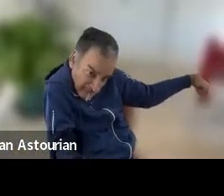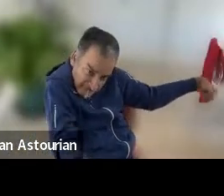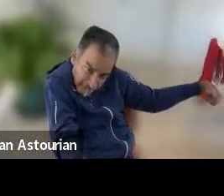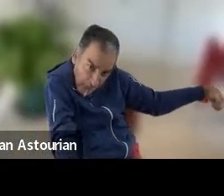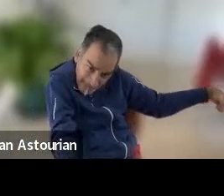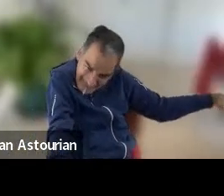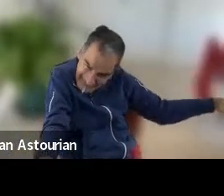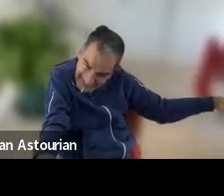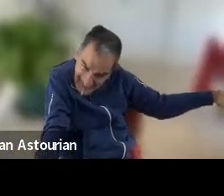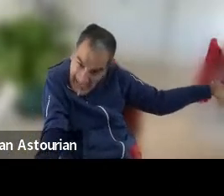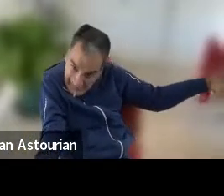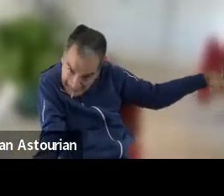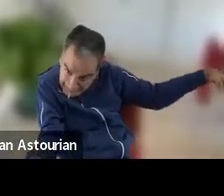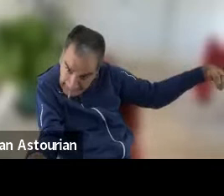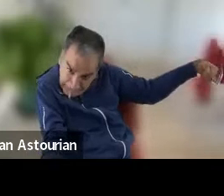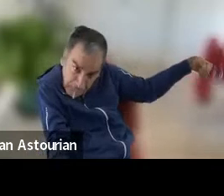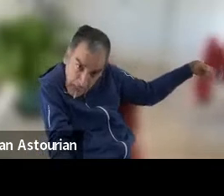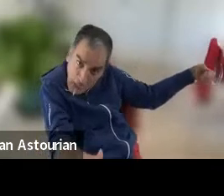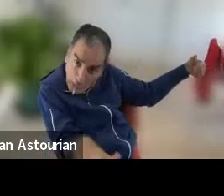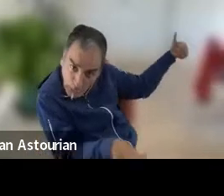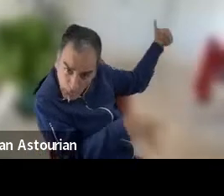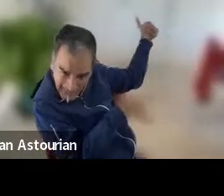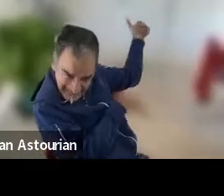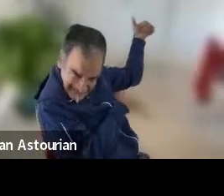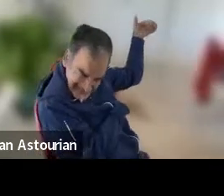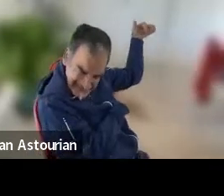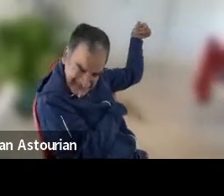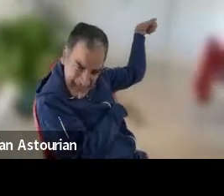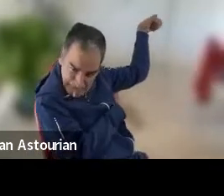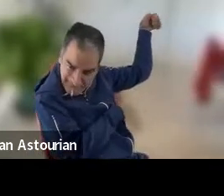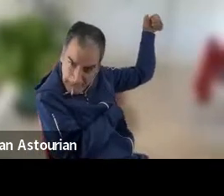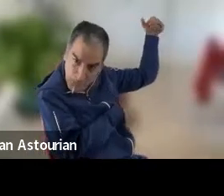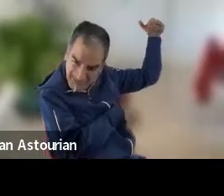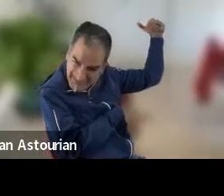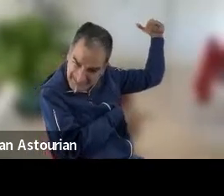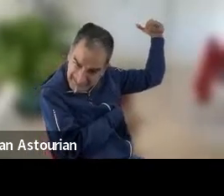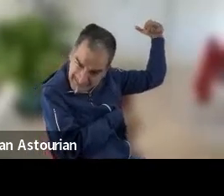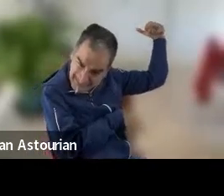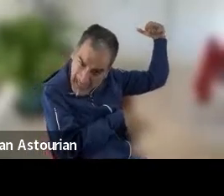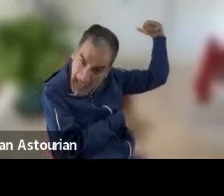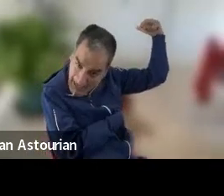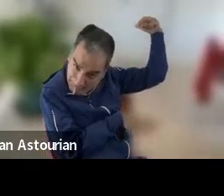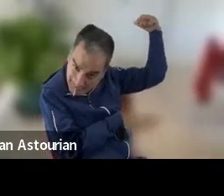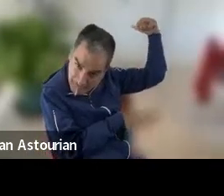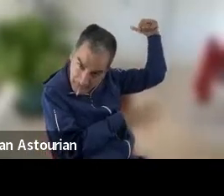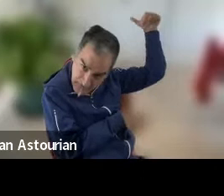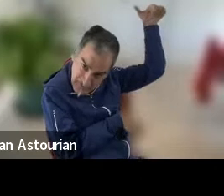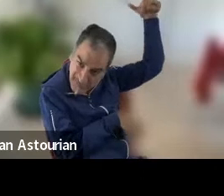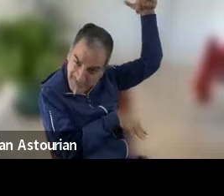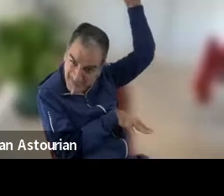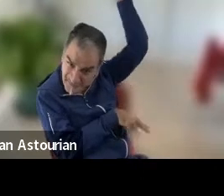vaccination from the start, which is something we didn't see